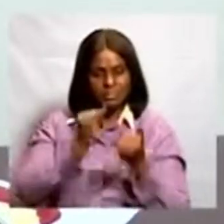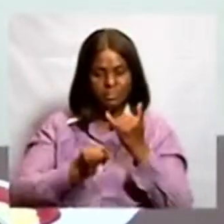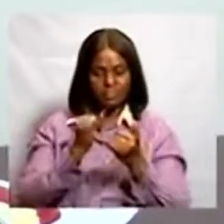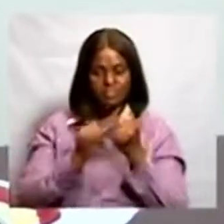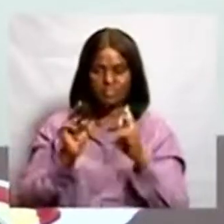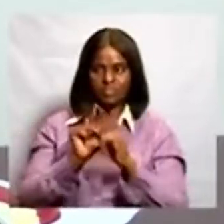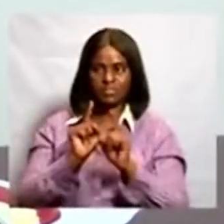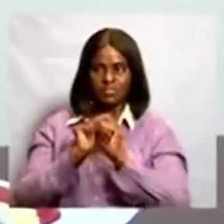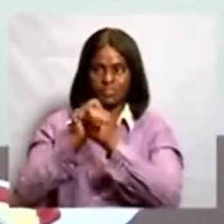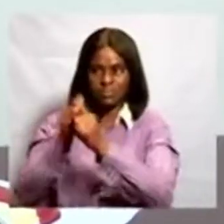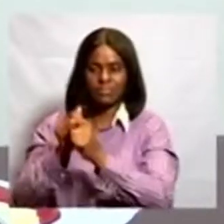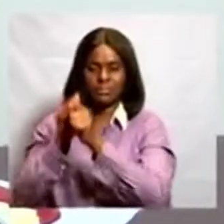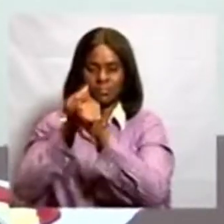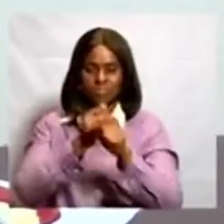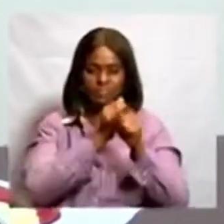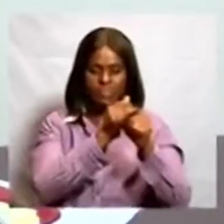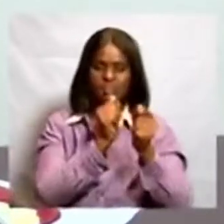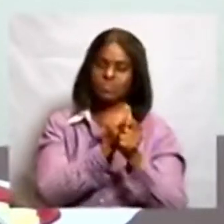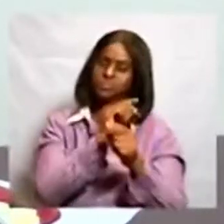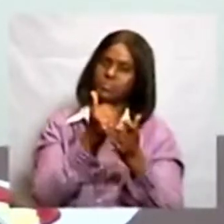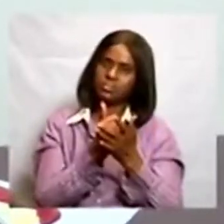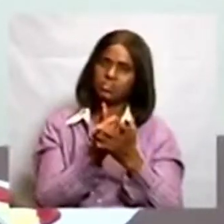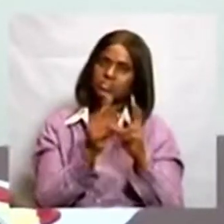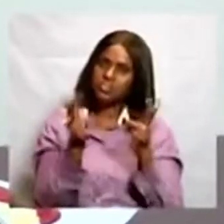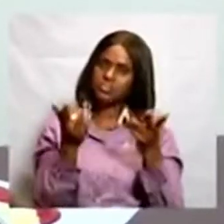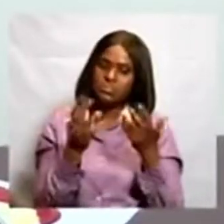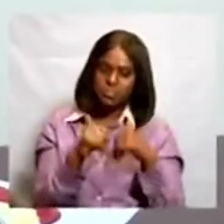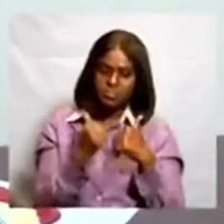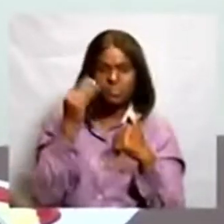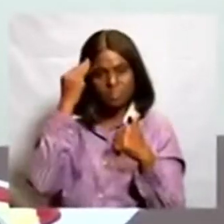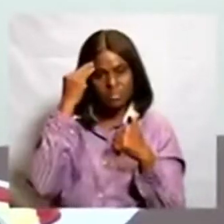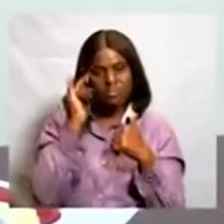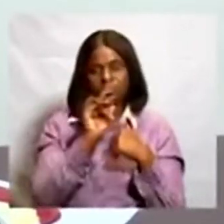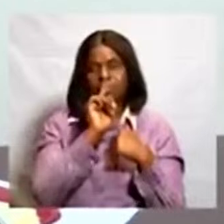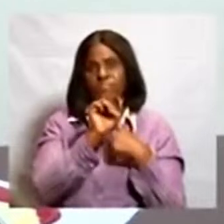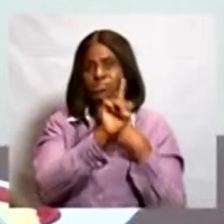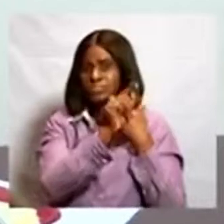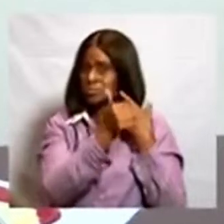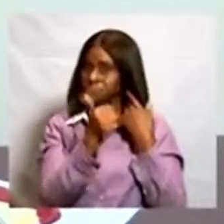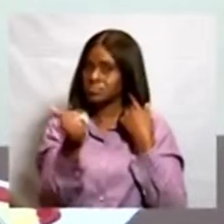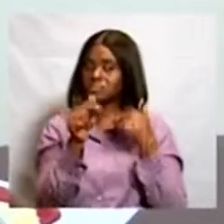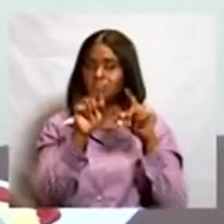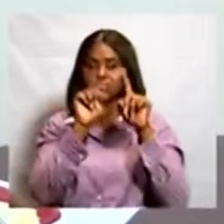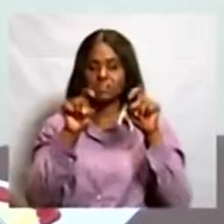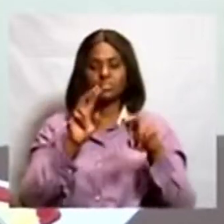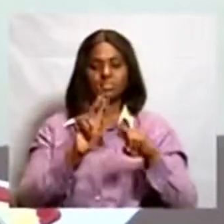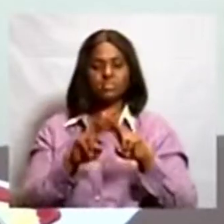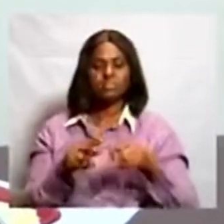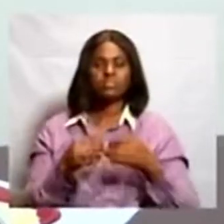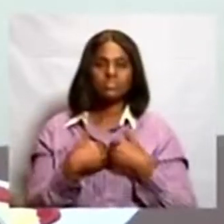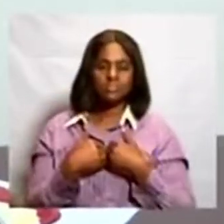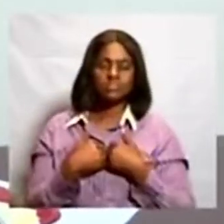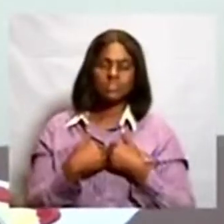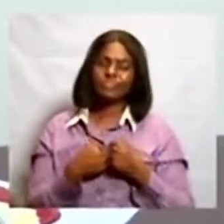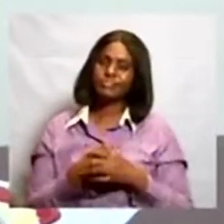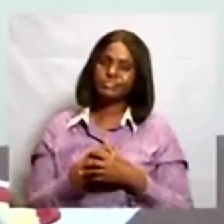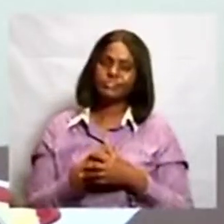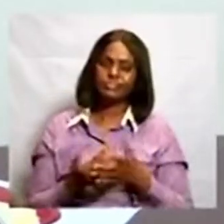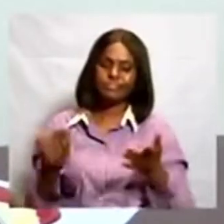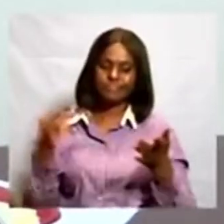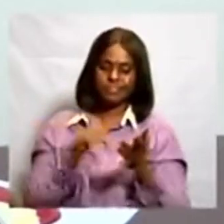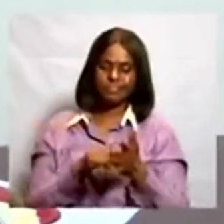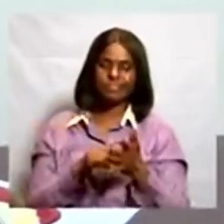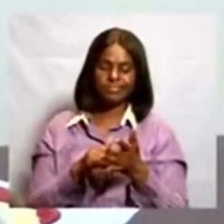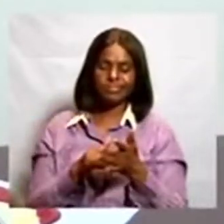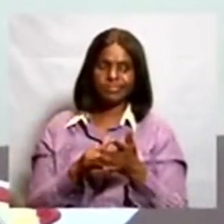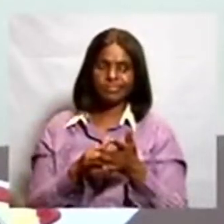going to the awarding body and all that. So we recognize each other's certificates, Chair. Then